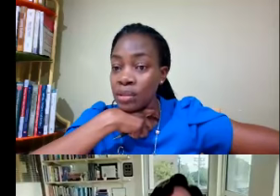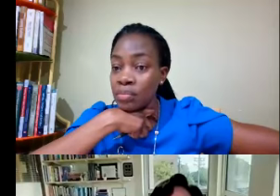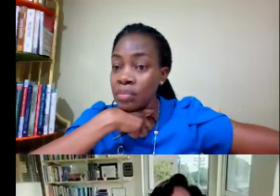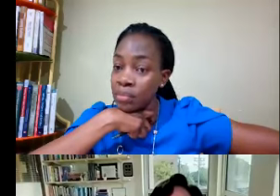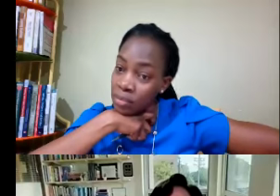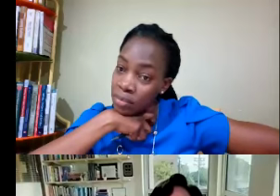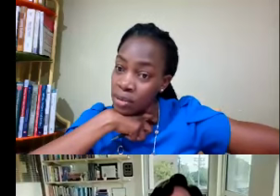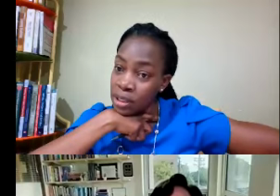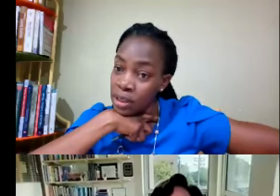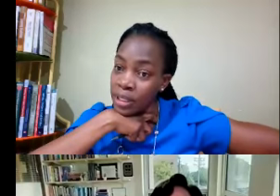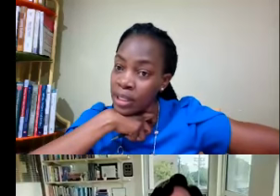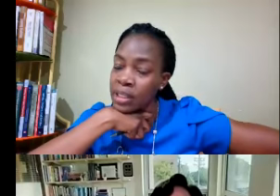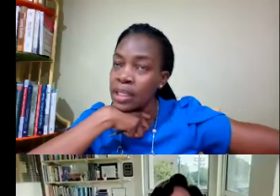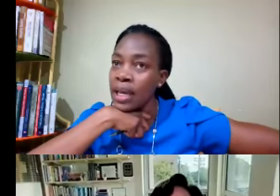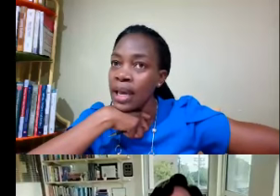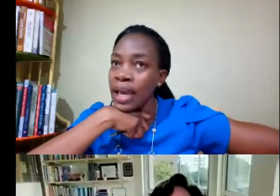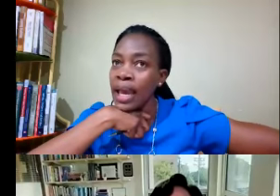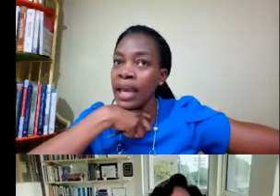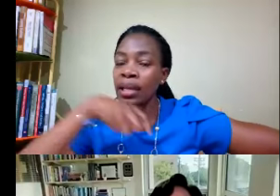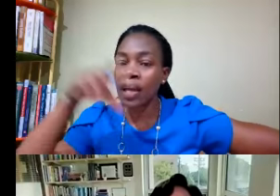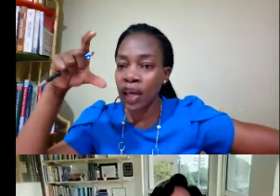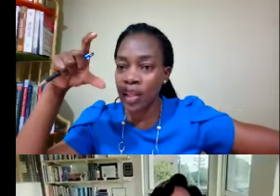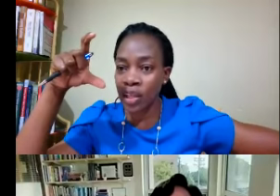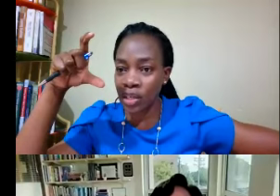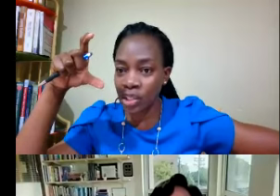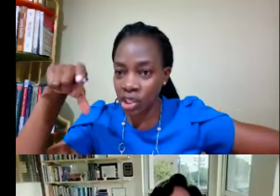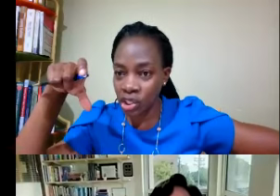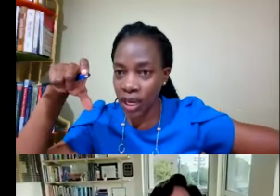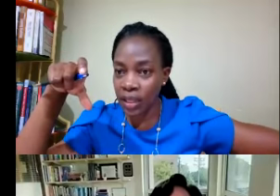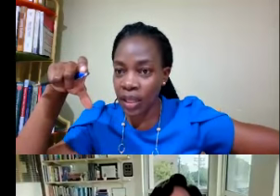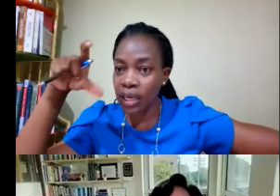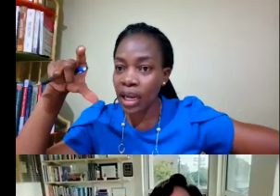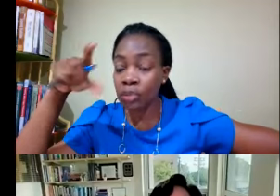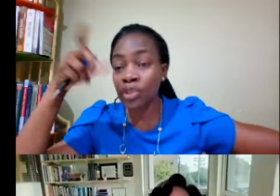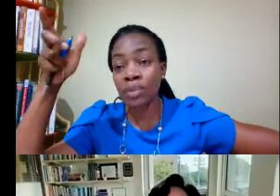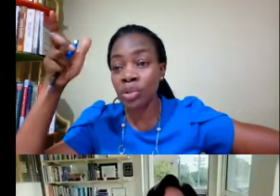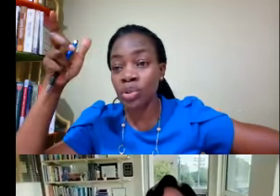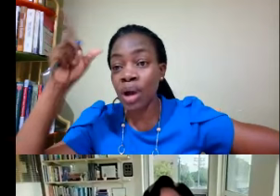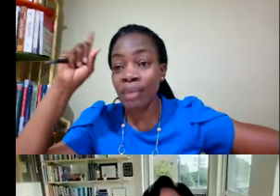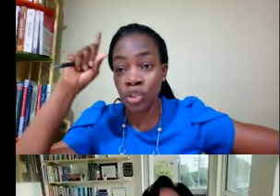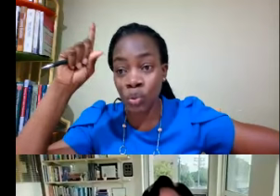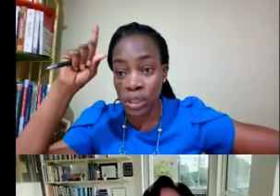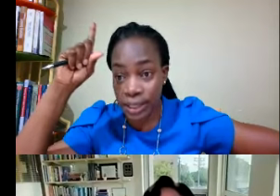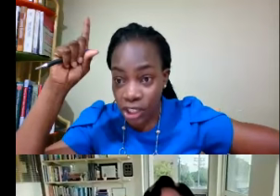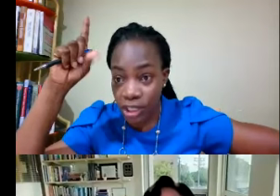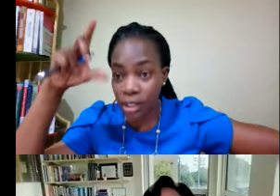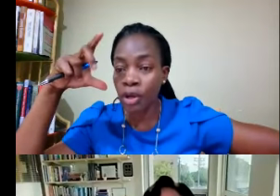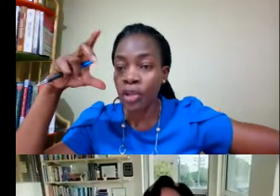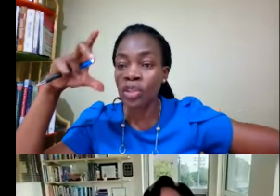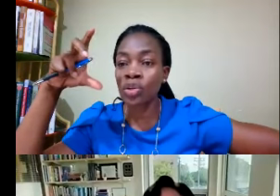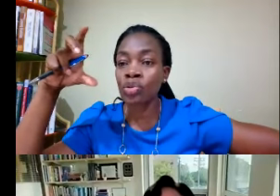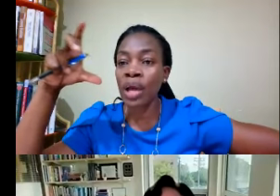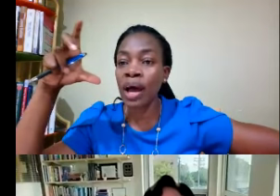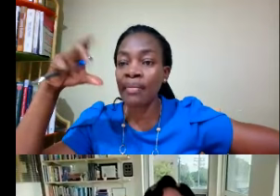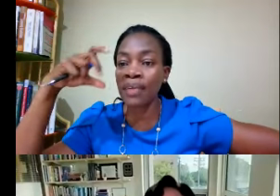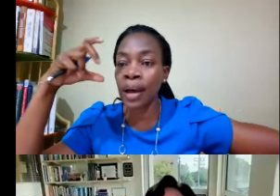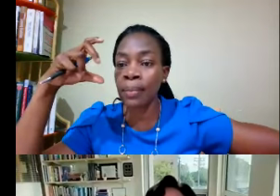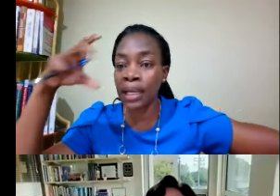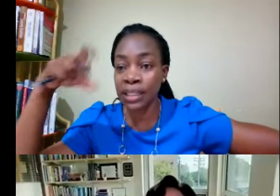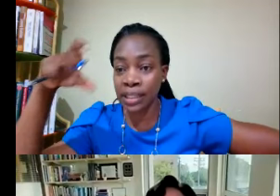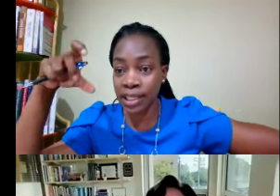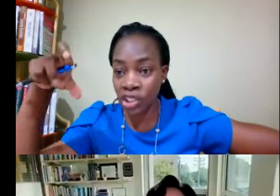with disabilities. And the teacher in that classroom, some schools will have just one teacher, some other schools will